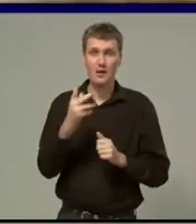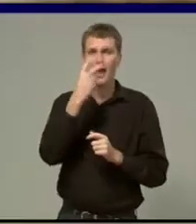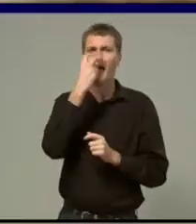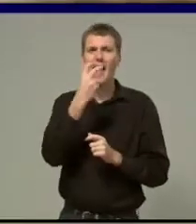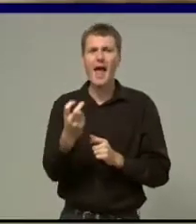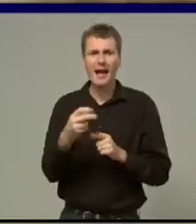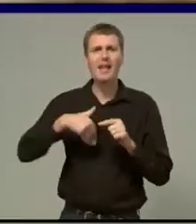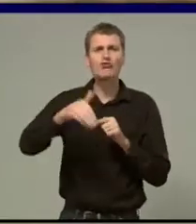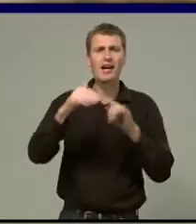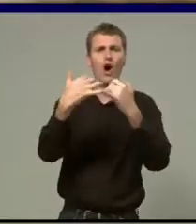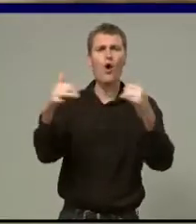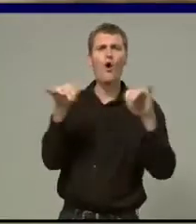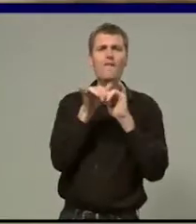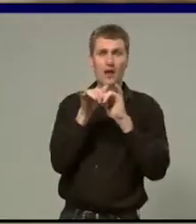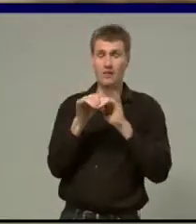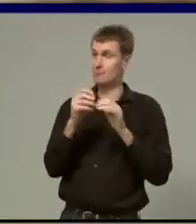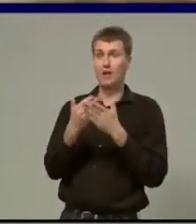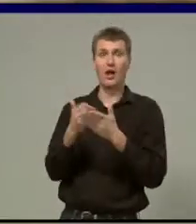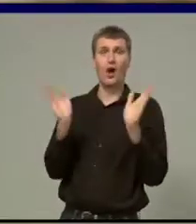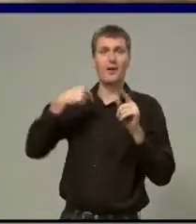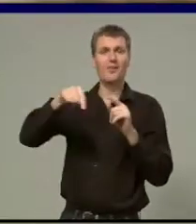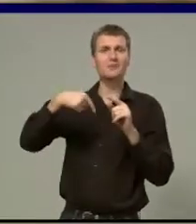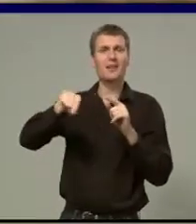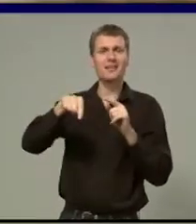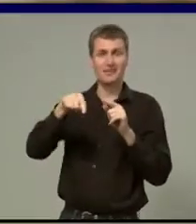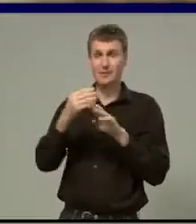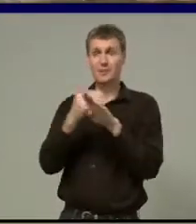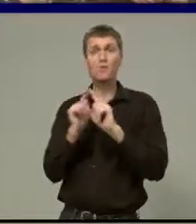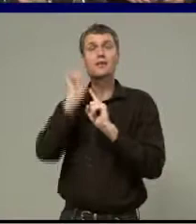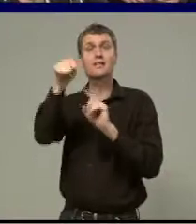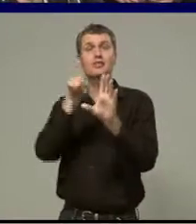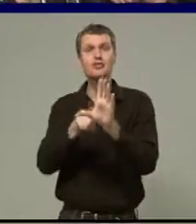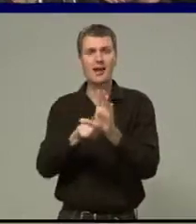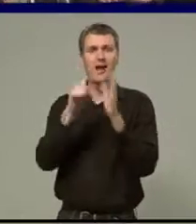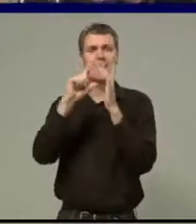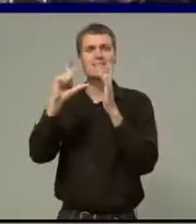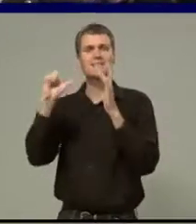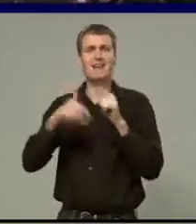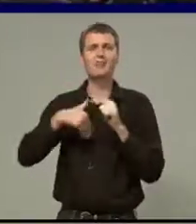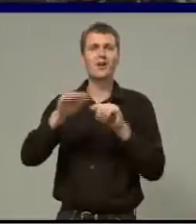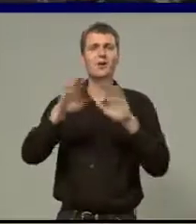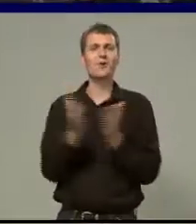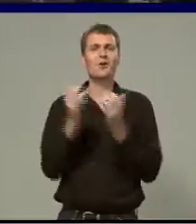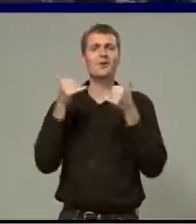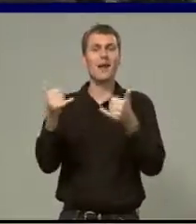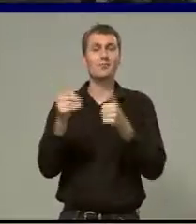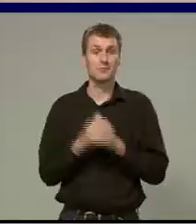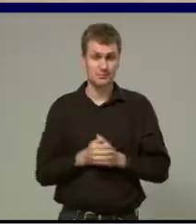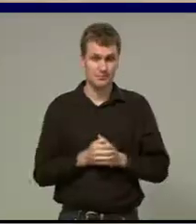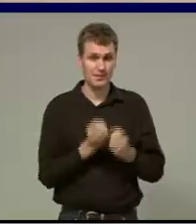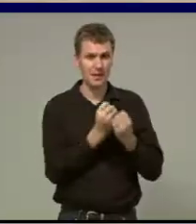officially opened this week ahead of next year's ICC Cricket World Cup. It was the moment many were